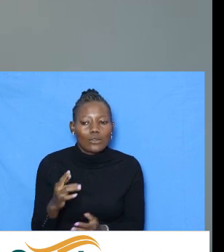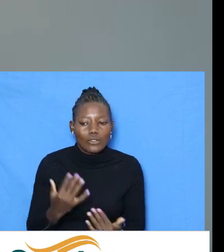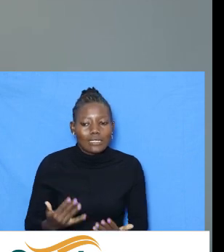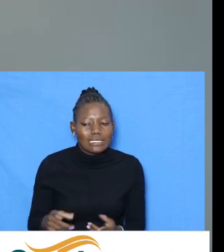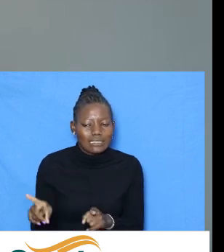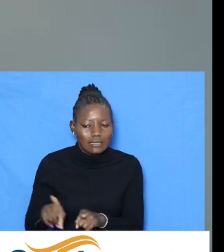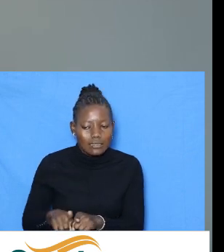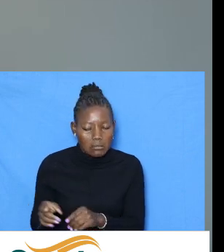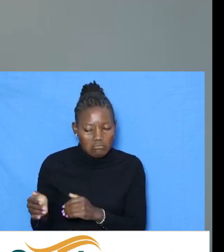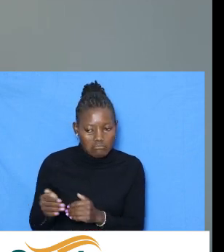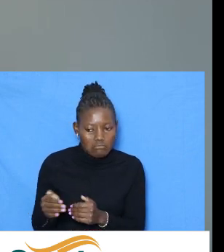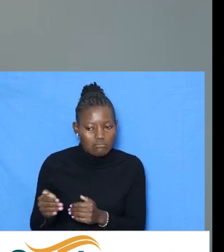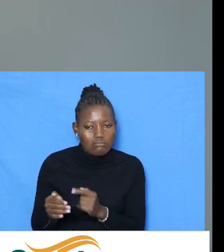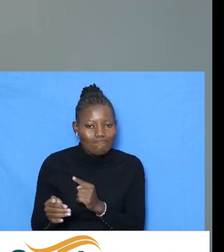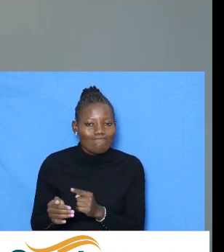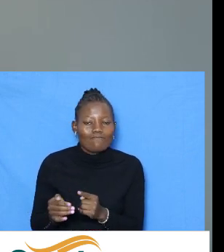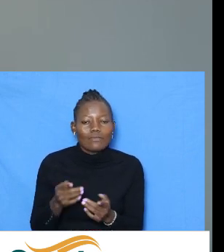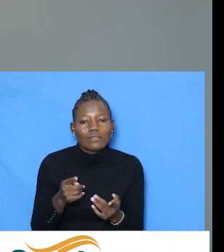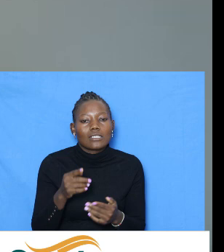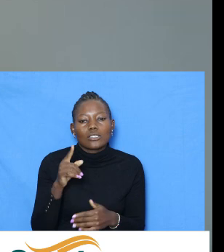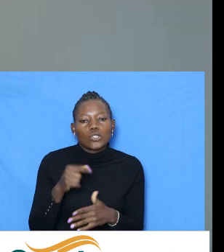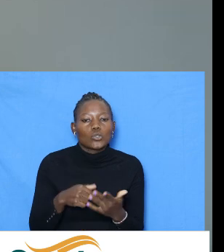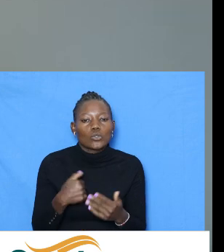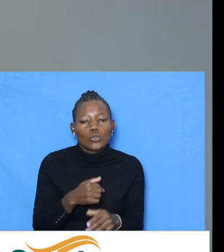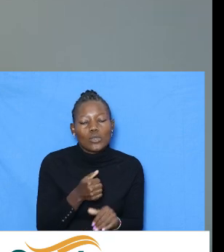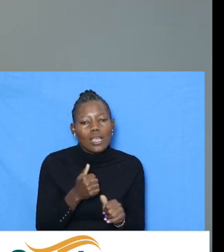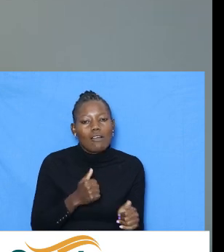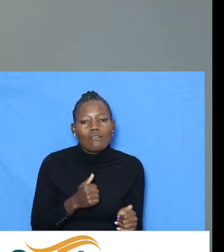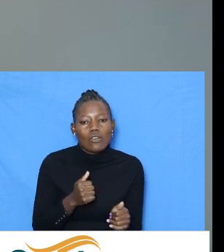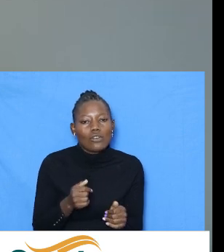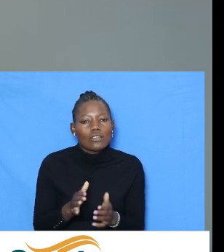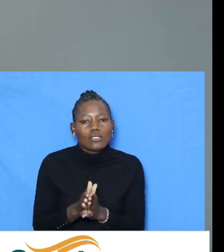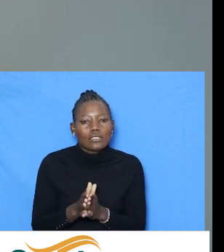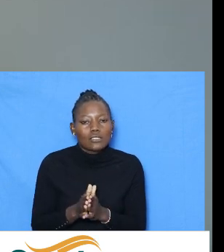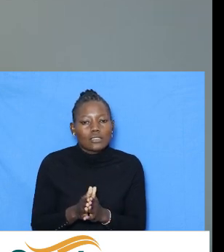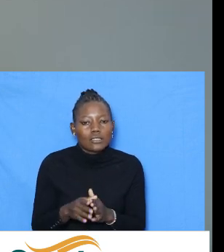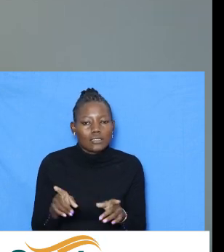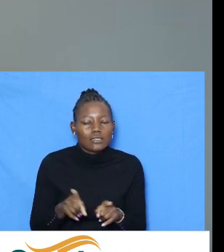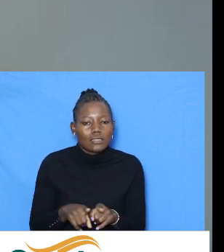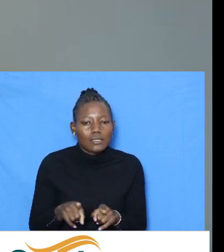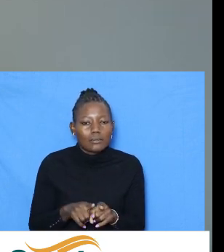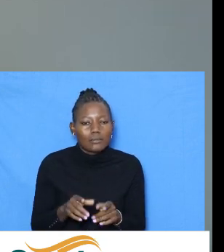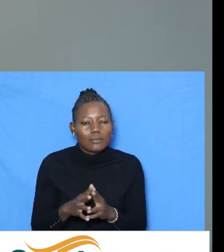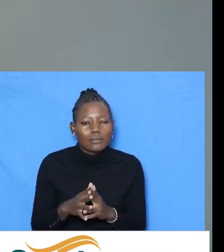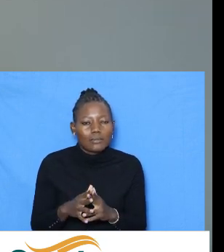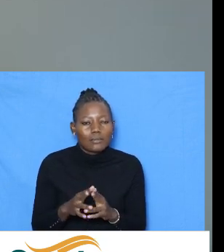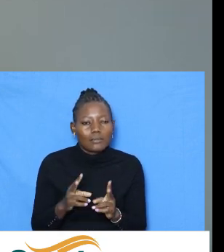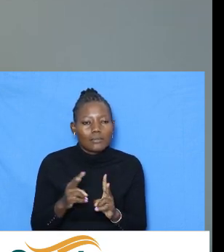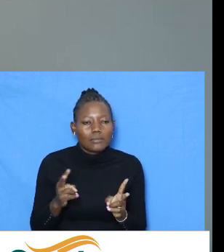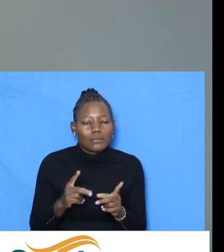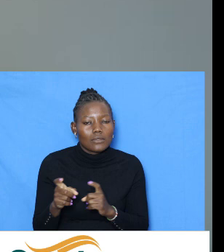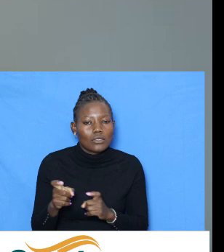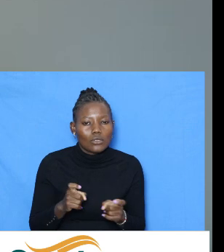steroids. So yeah, this is what we avoid. But this is also not a very regulated